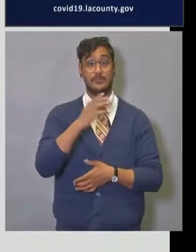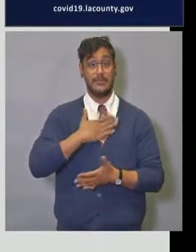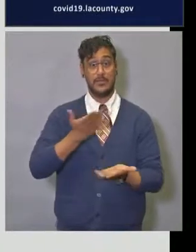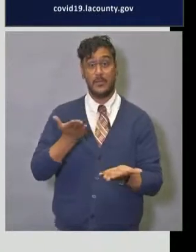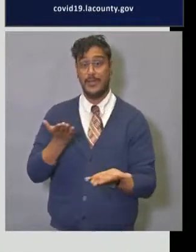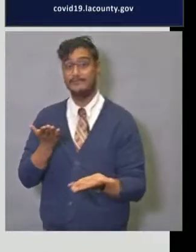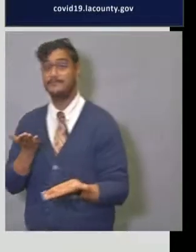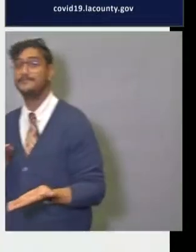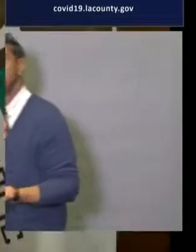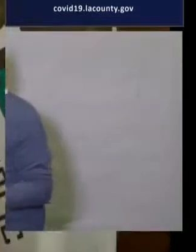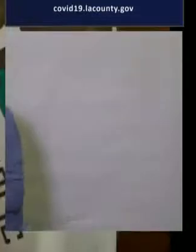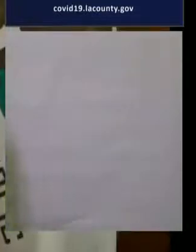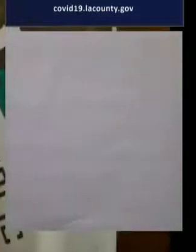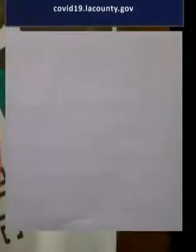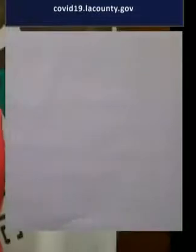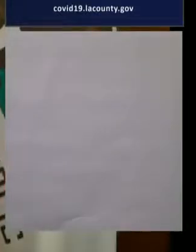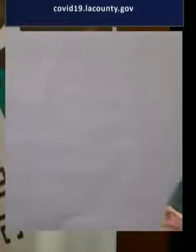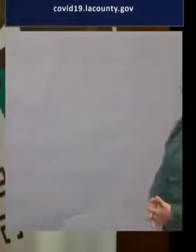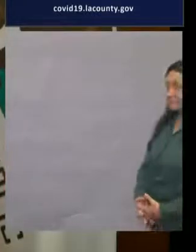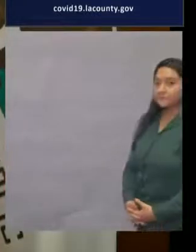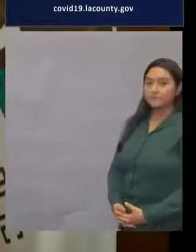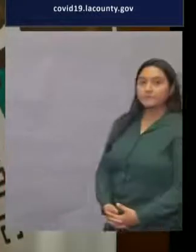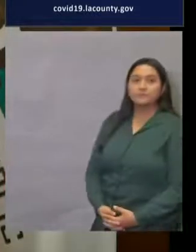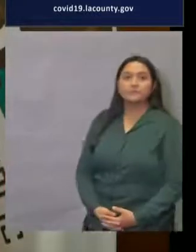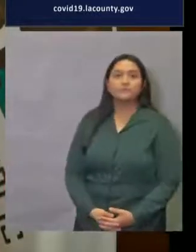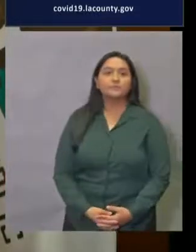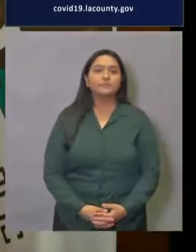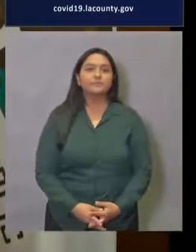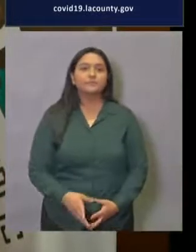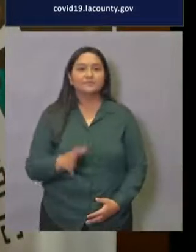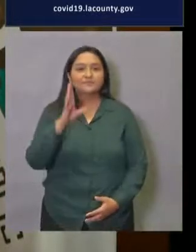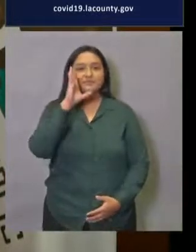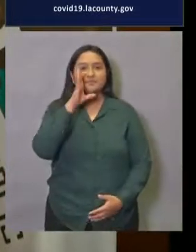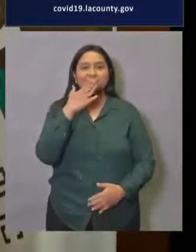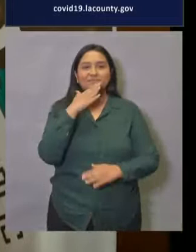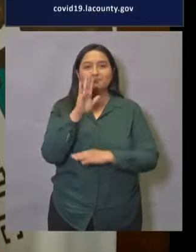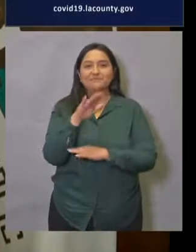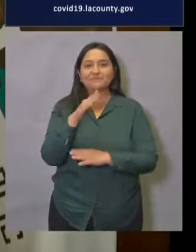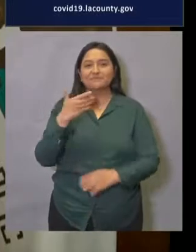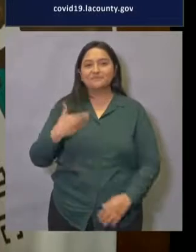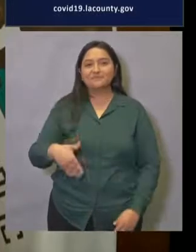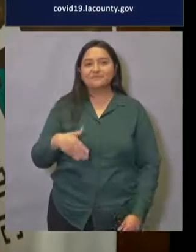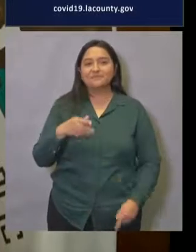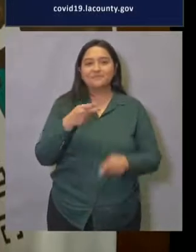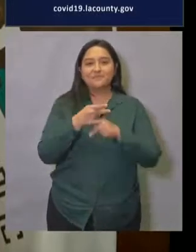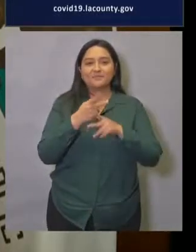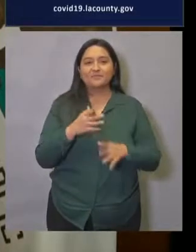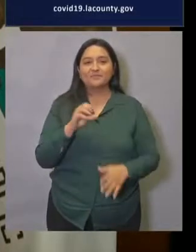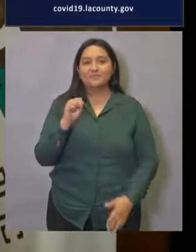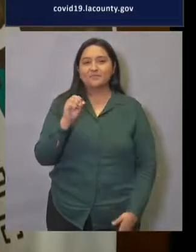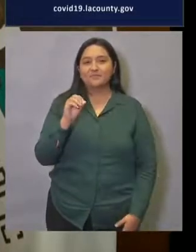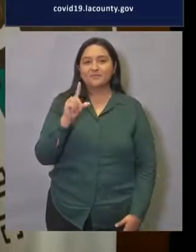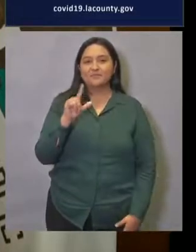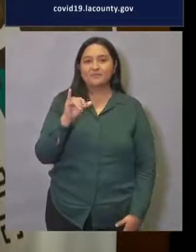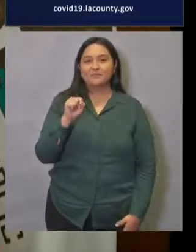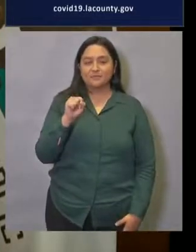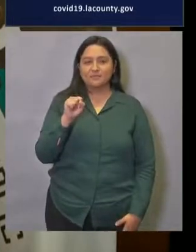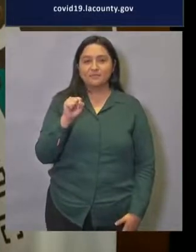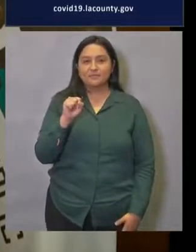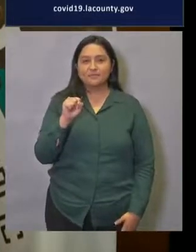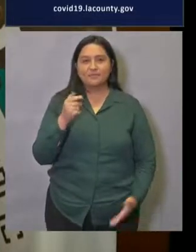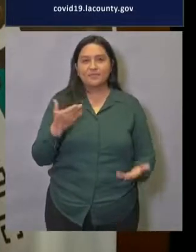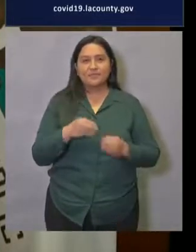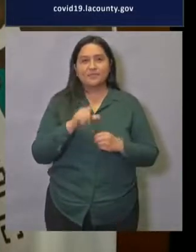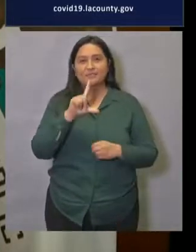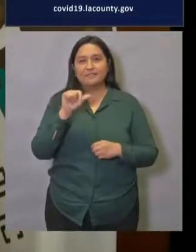ahead. Buenas tardes, soy Hilda Solis, presidenta de la Junta de Supervisores del Condado de Los Ángeles.